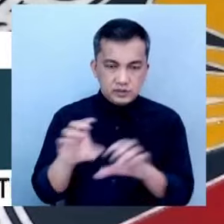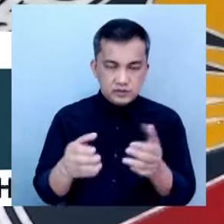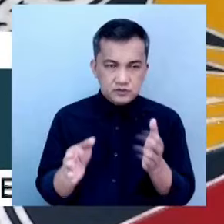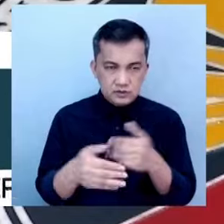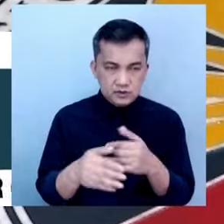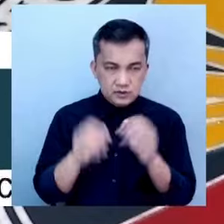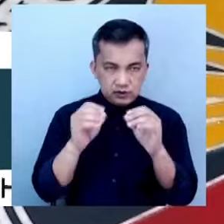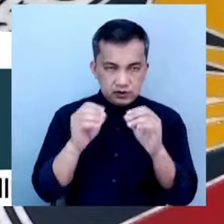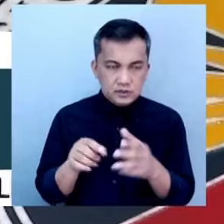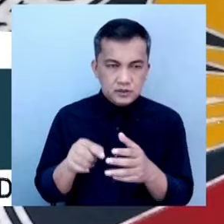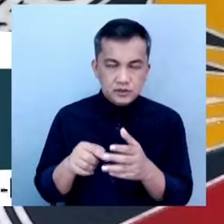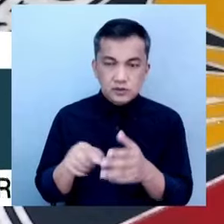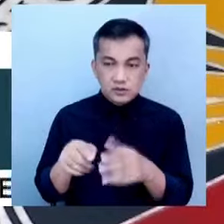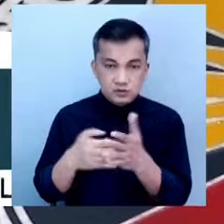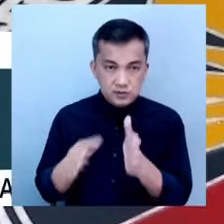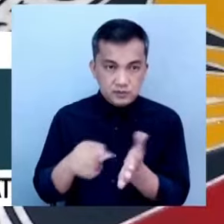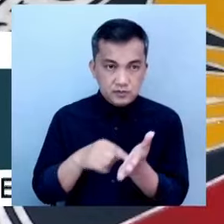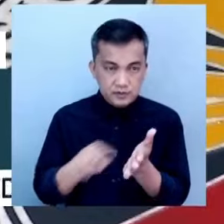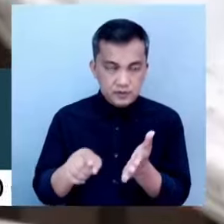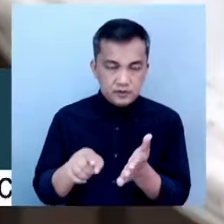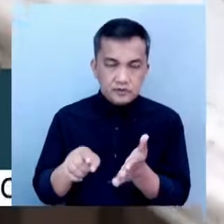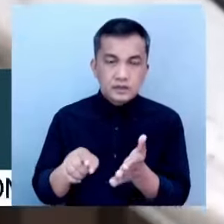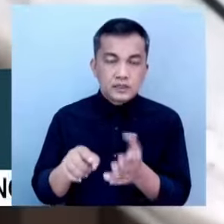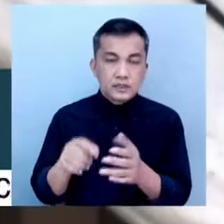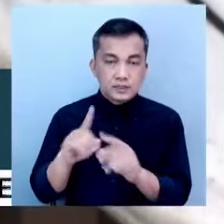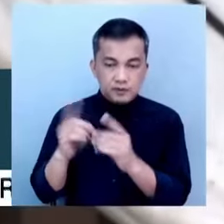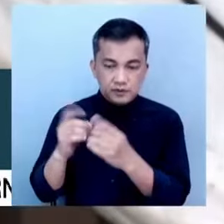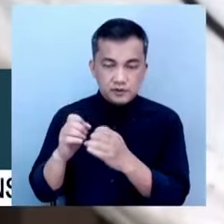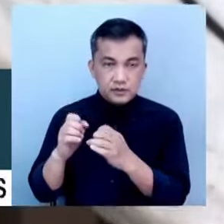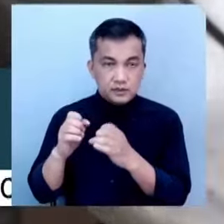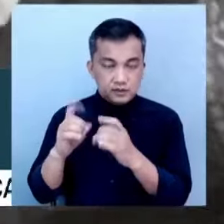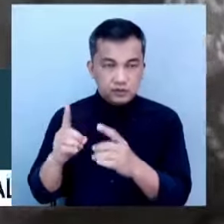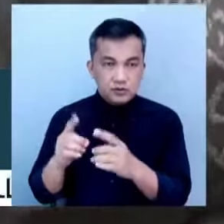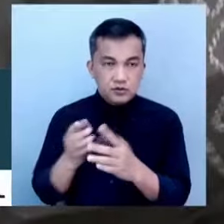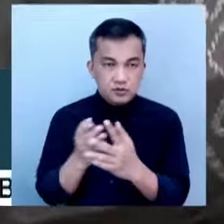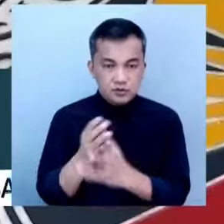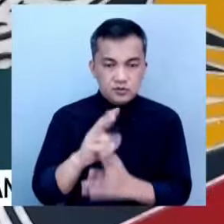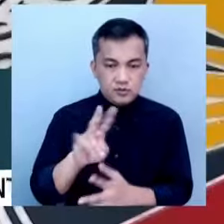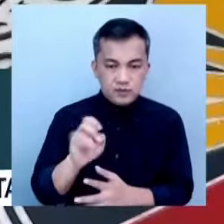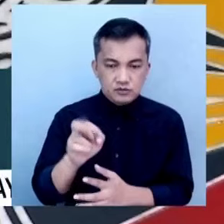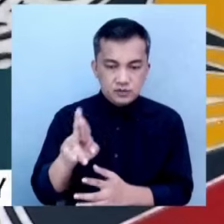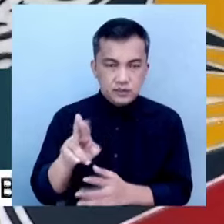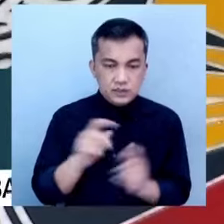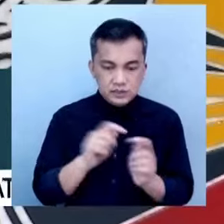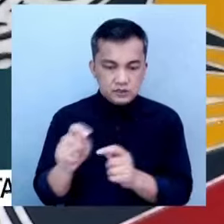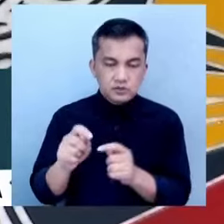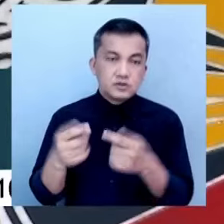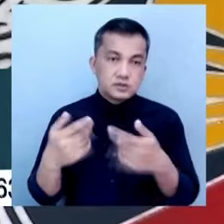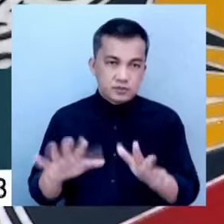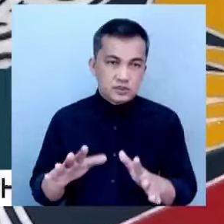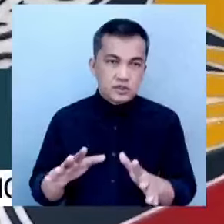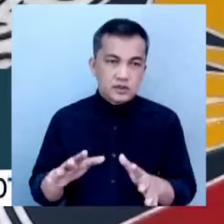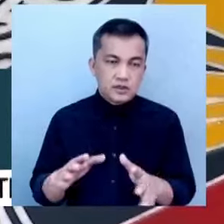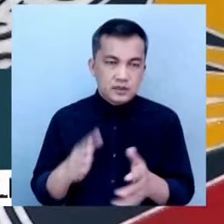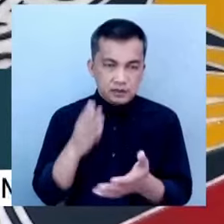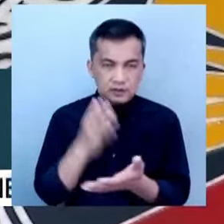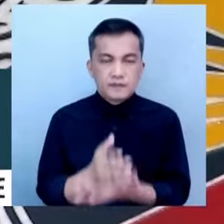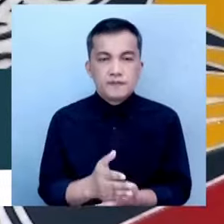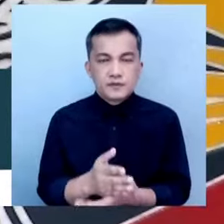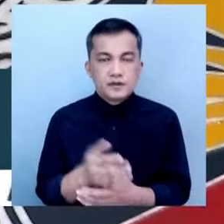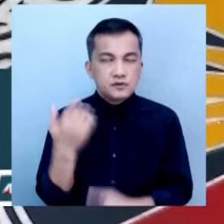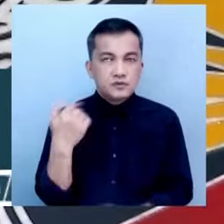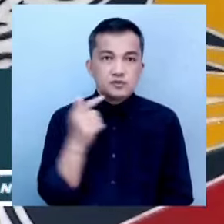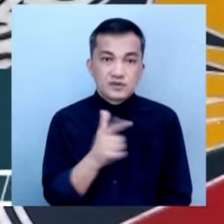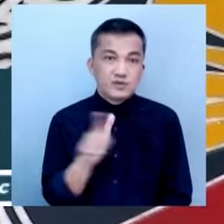by DepEd through vouchers. The transition period is already finished. It stopped. It finished in